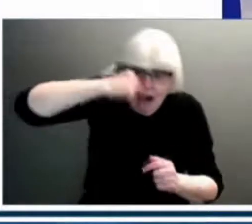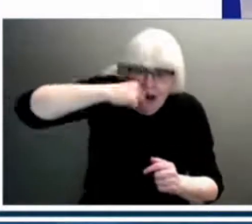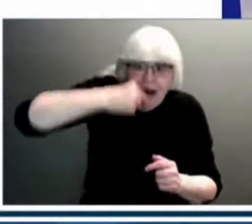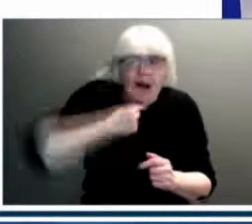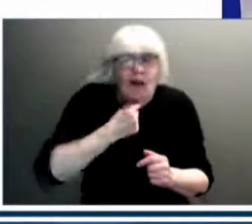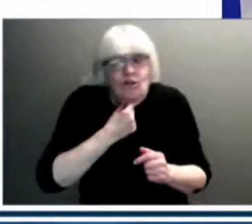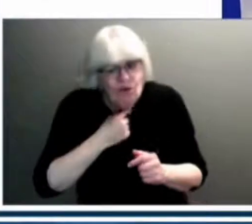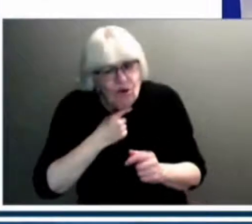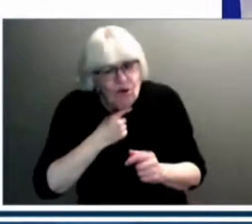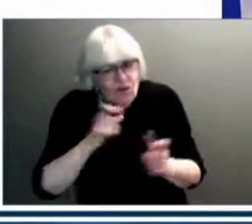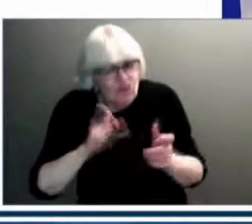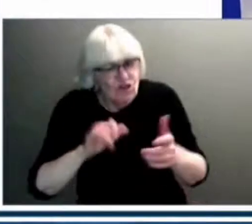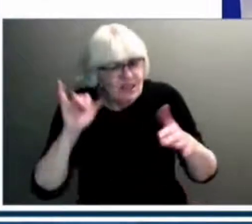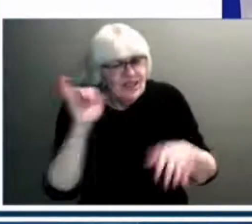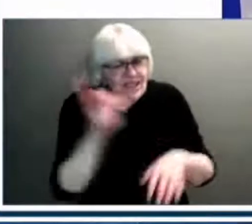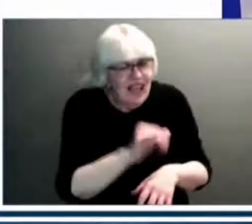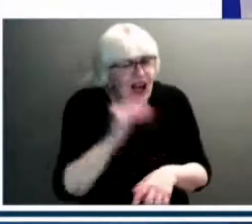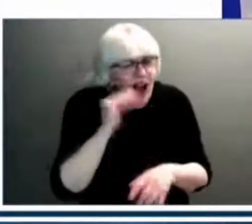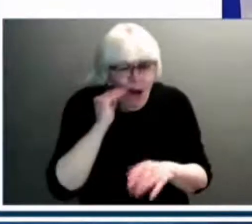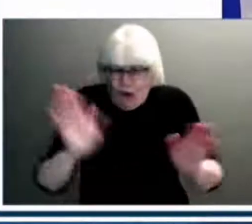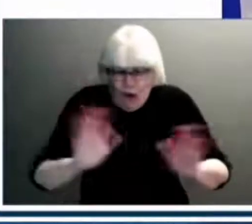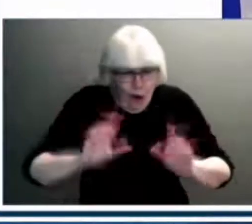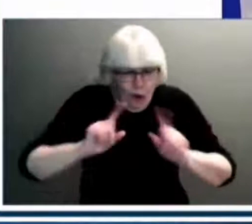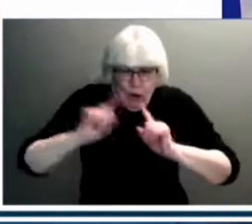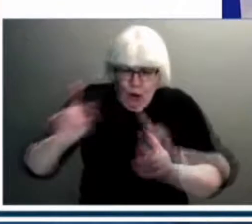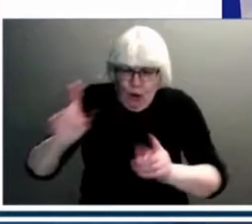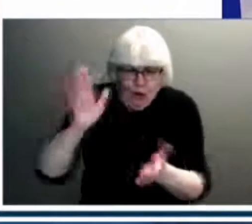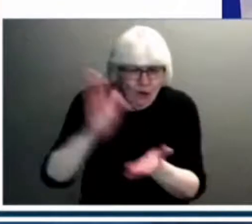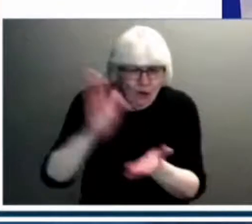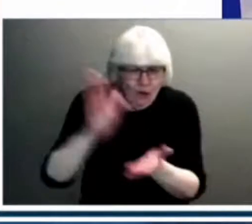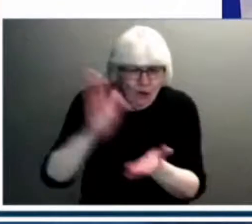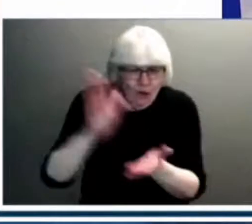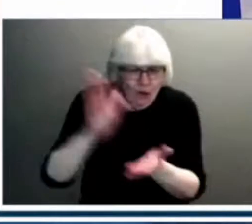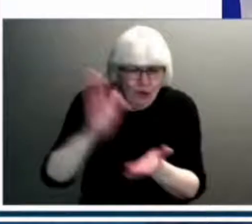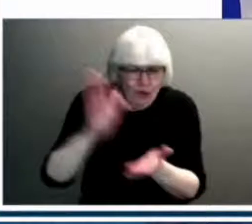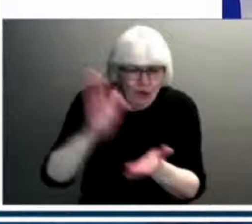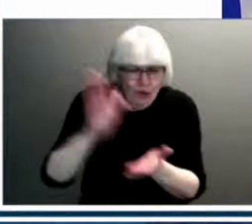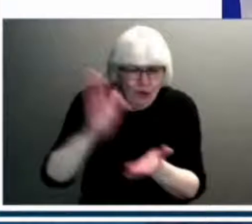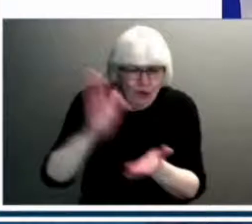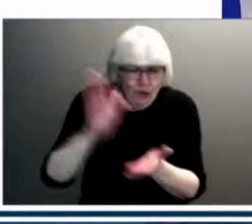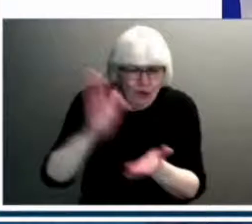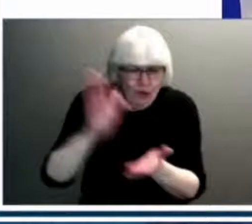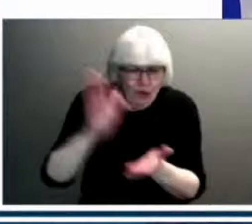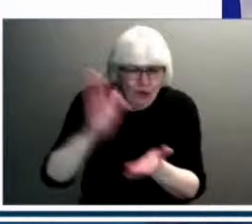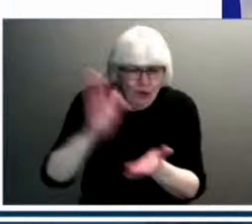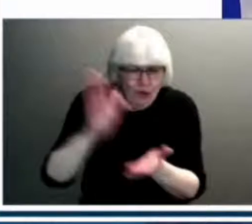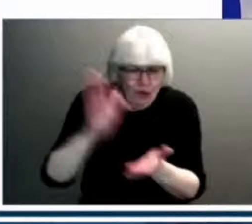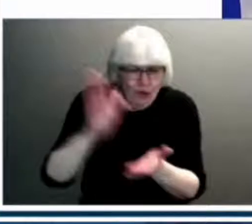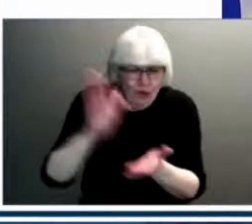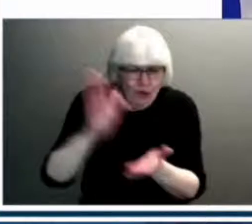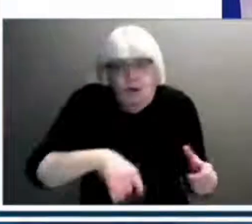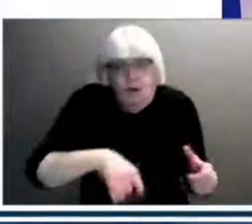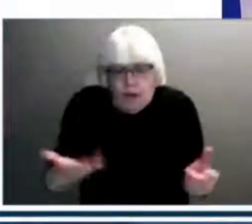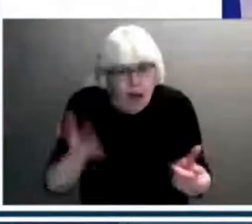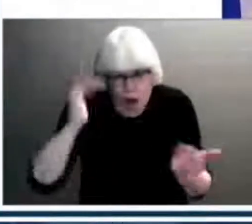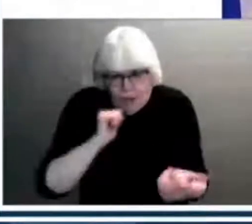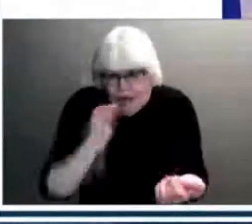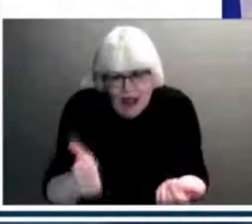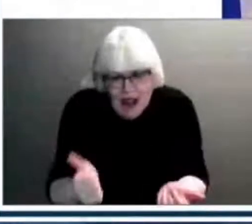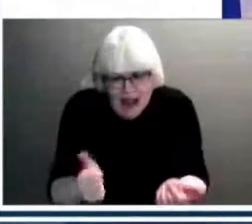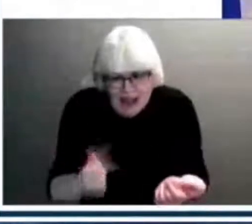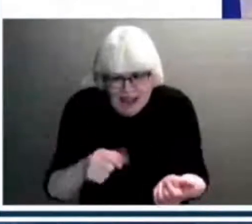would be a ridiculous thing for somebody to do. I hope we wouldn't have anyone trying to do that. If they have symptoms, they should stay home, no question about